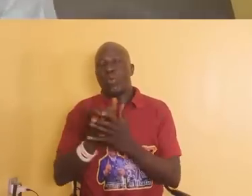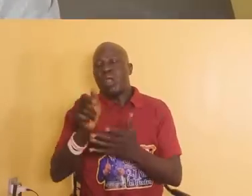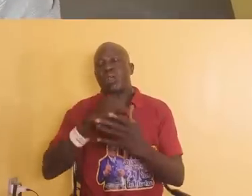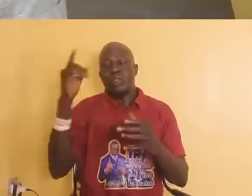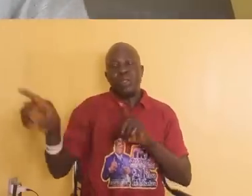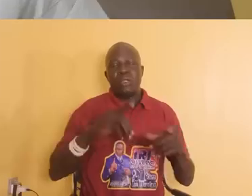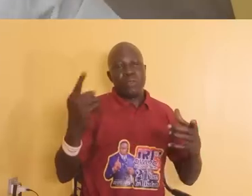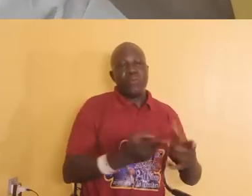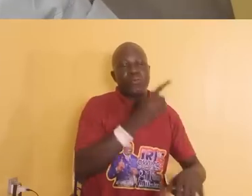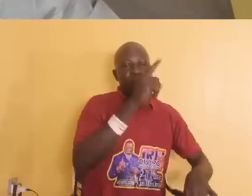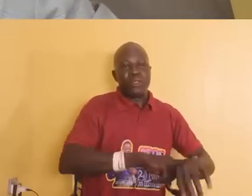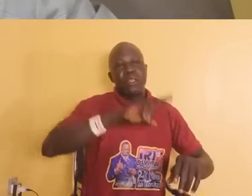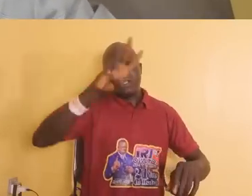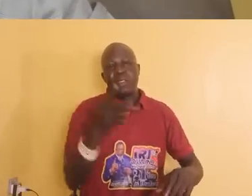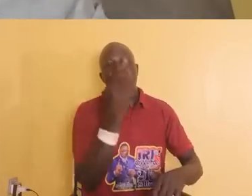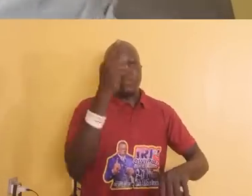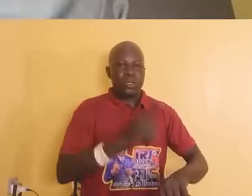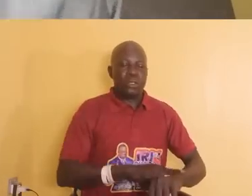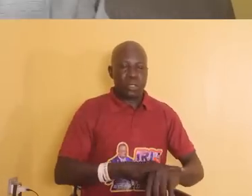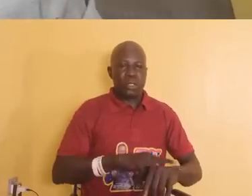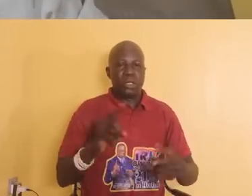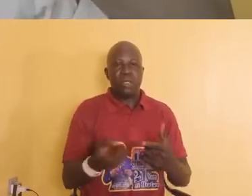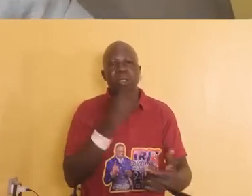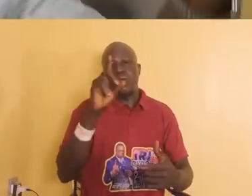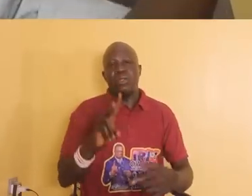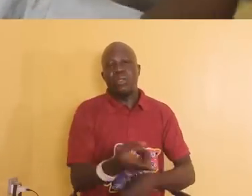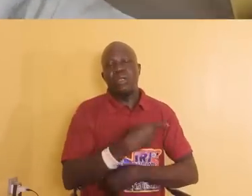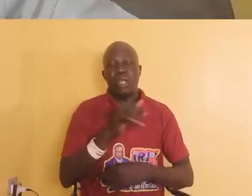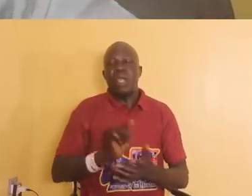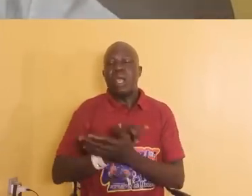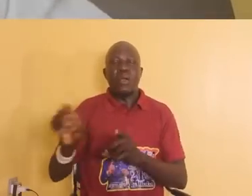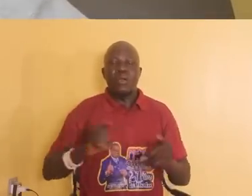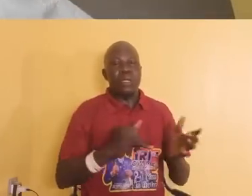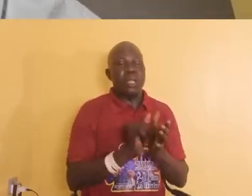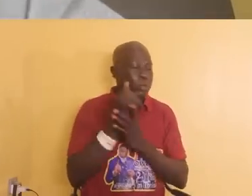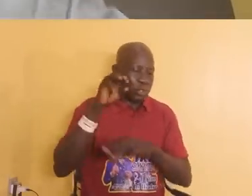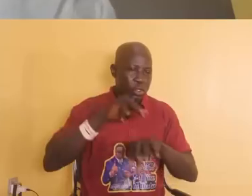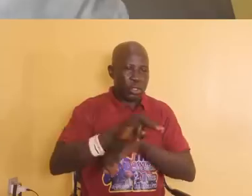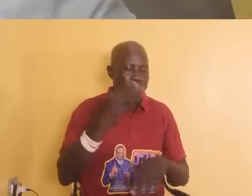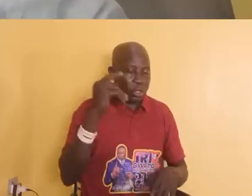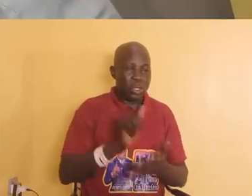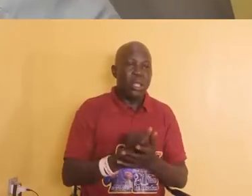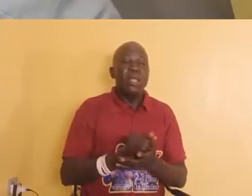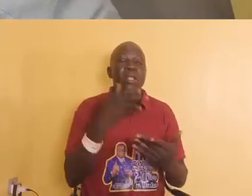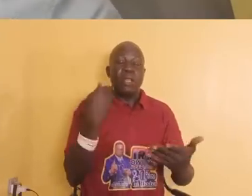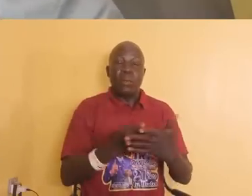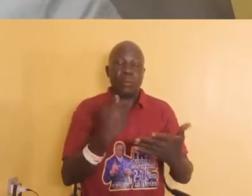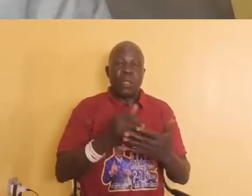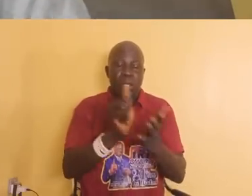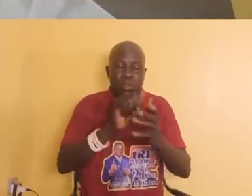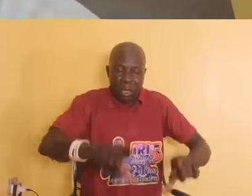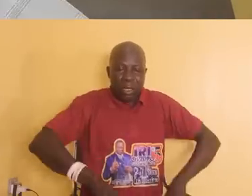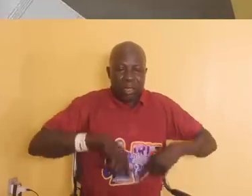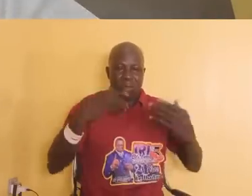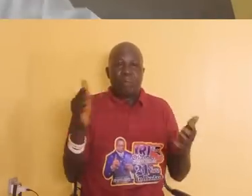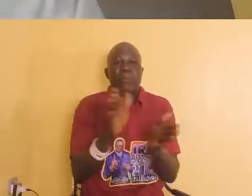first day. Second day. Ojo Kenji. Once he said bye. I did it. Lori mail. He saw the mail. The way Ben told you that it's back to back.